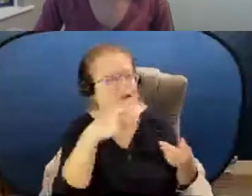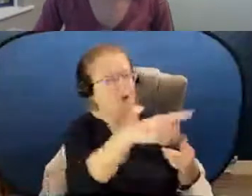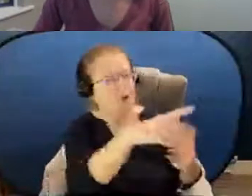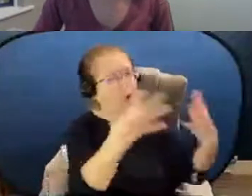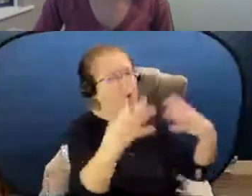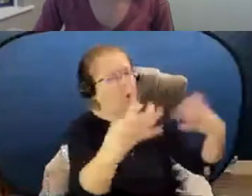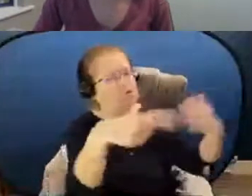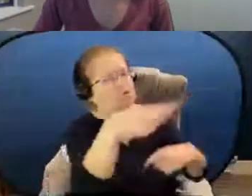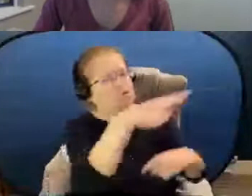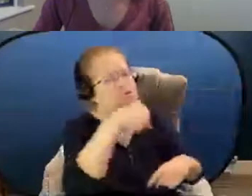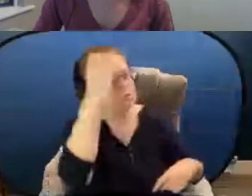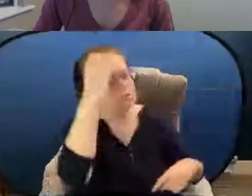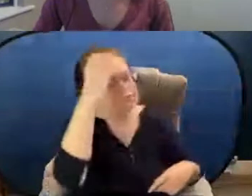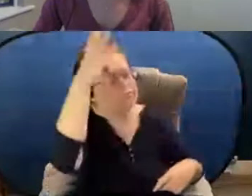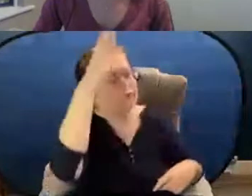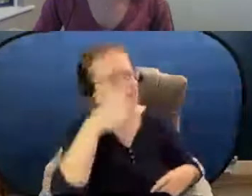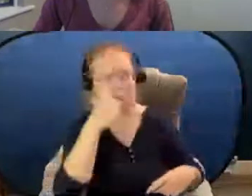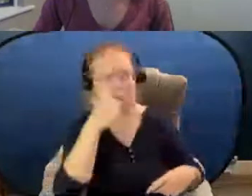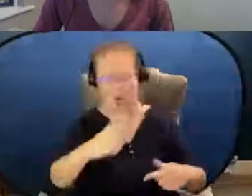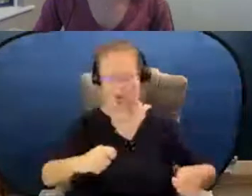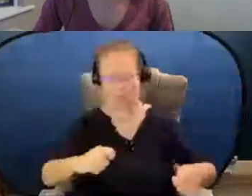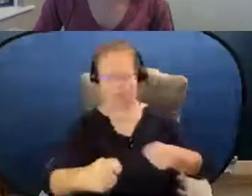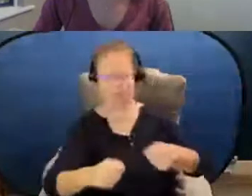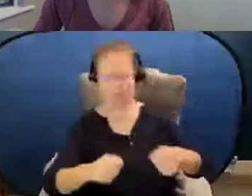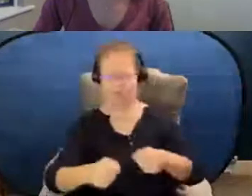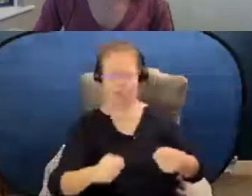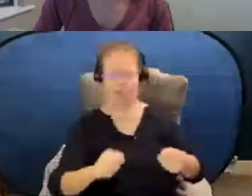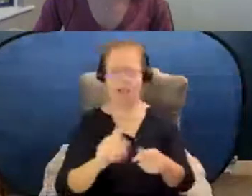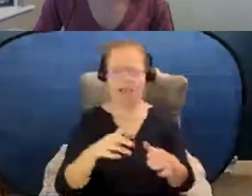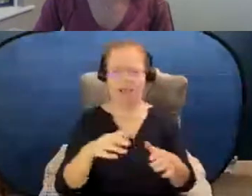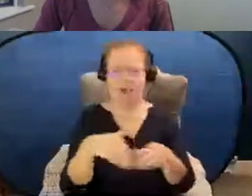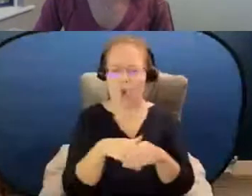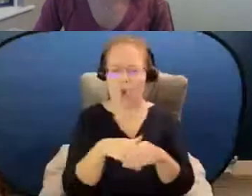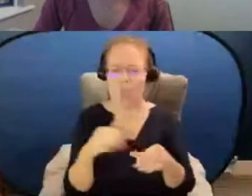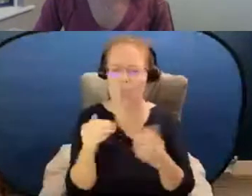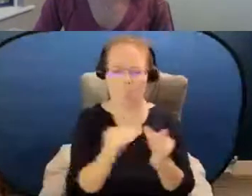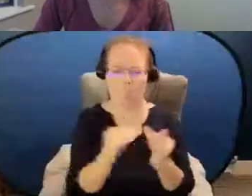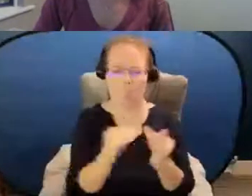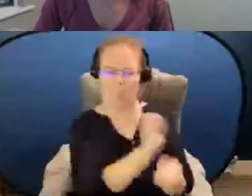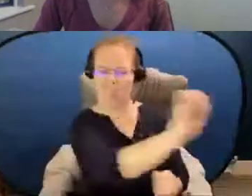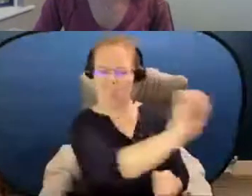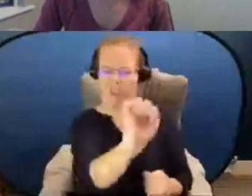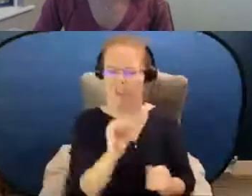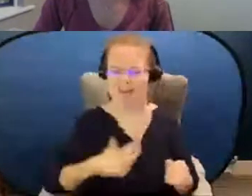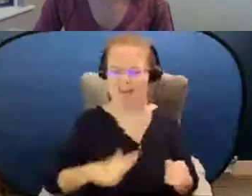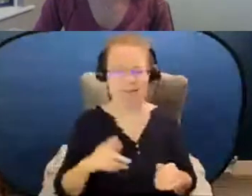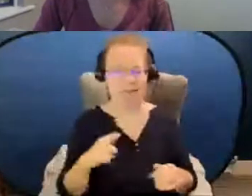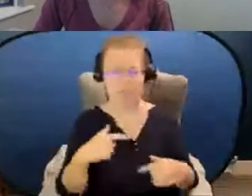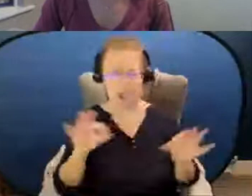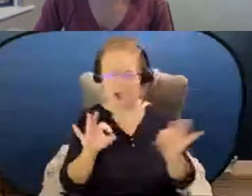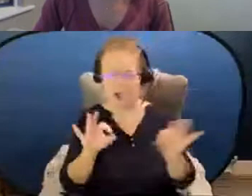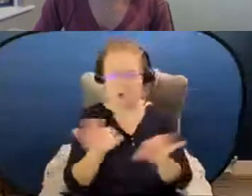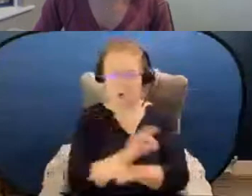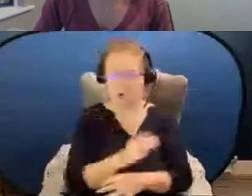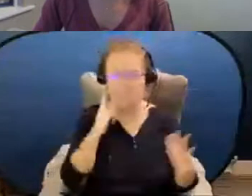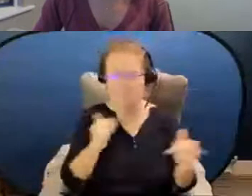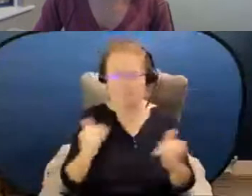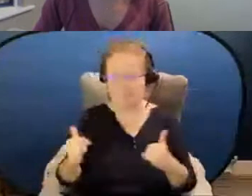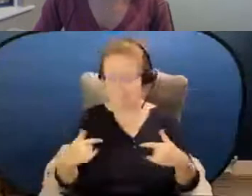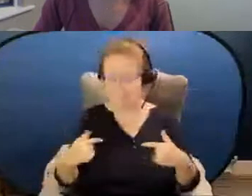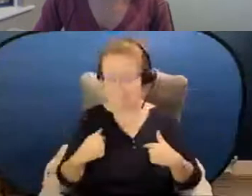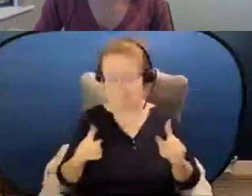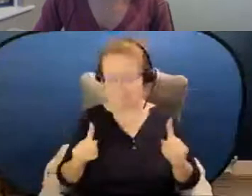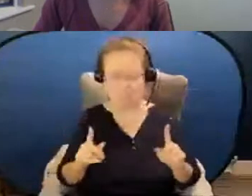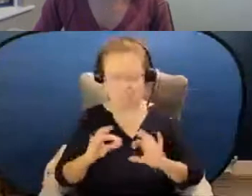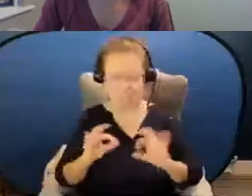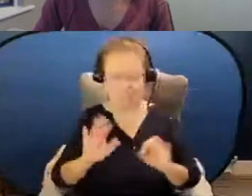audience, obviously, the more you can tailor your content to meet their needs. And I mean, there's no excuse not to be testing yourself. The main screen readers, for